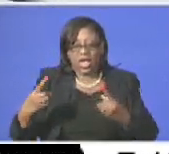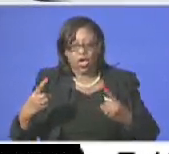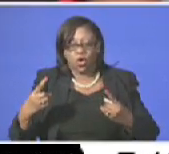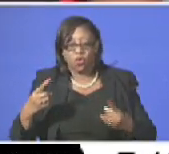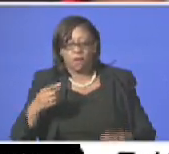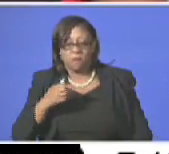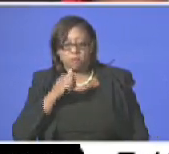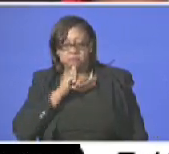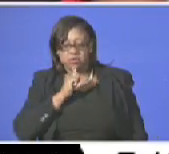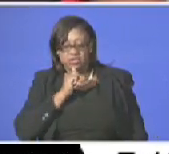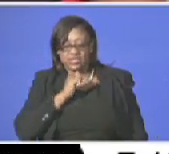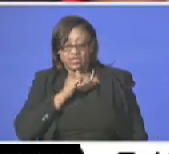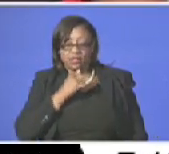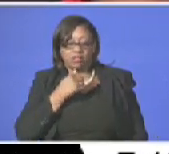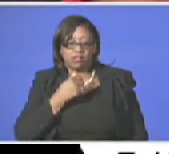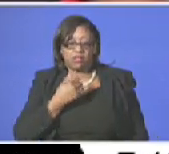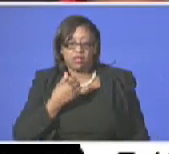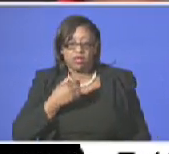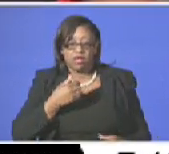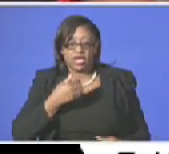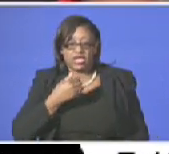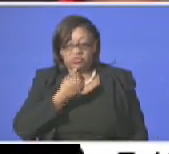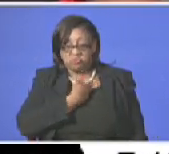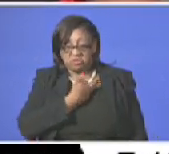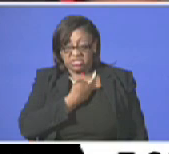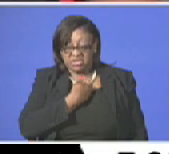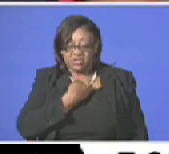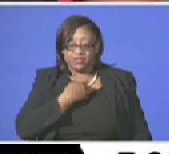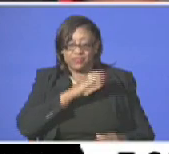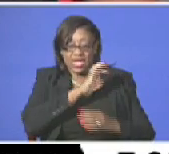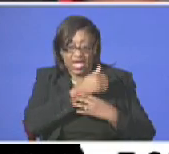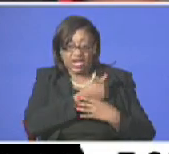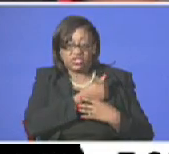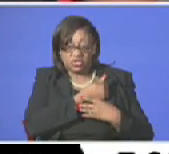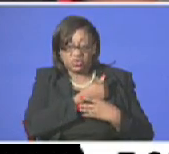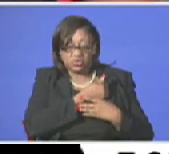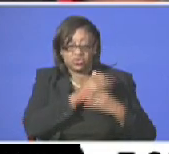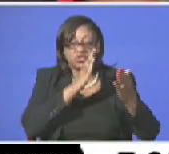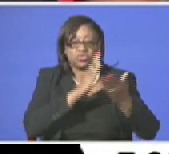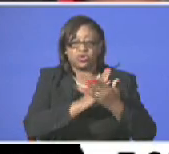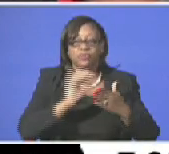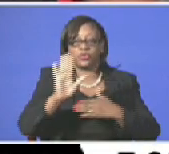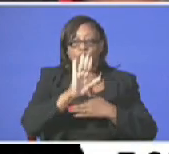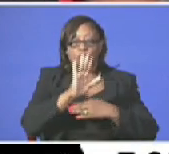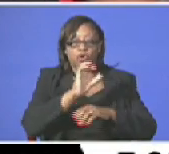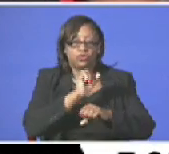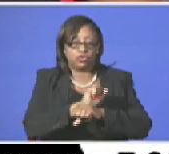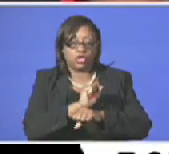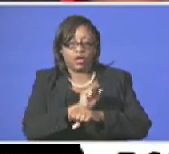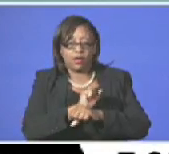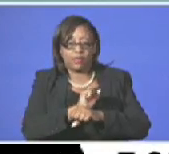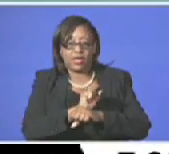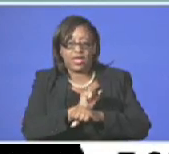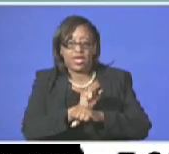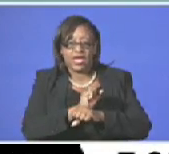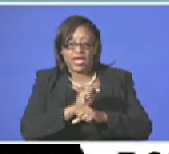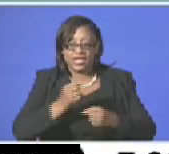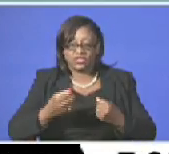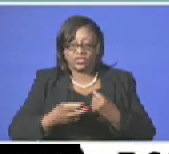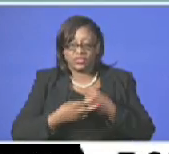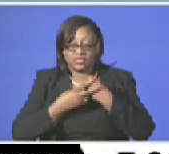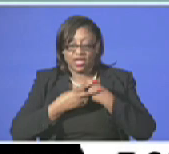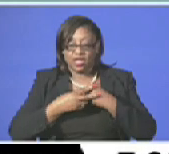based on your worldview or outlook to infringe on anyone's constitutional right and the ability to receive police